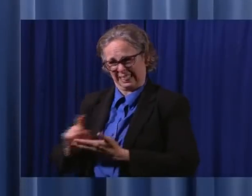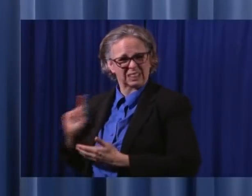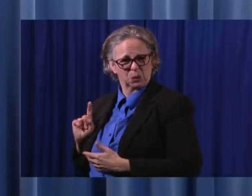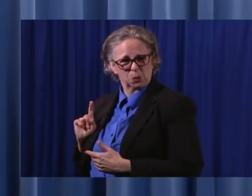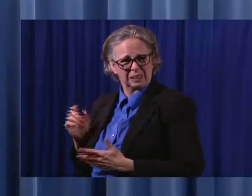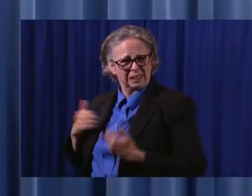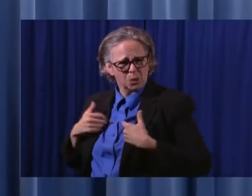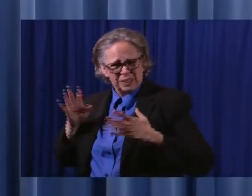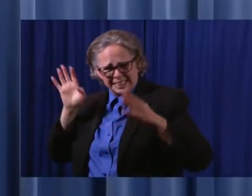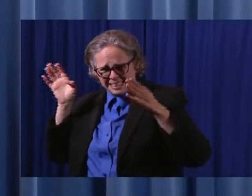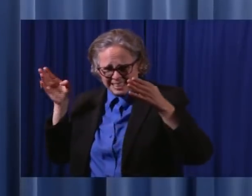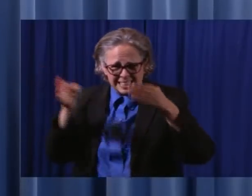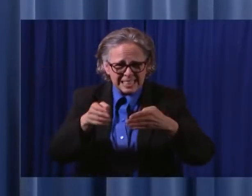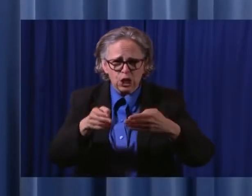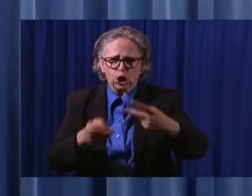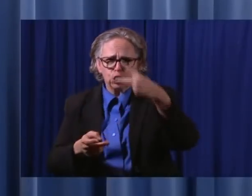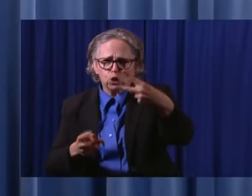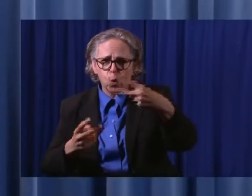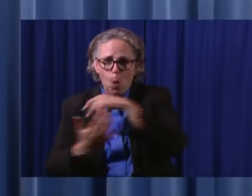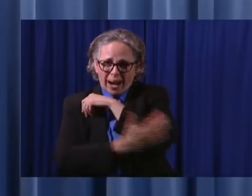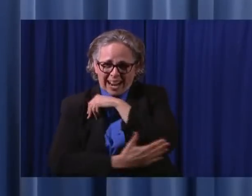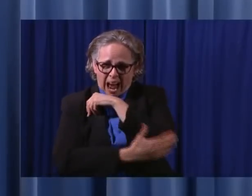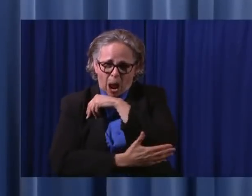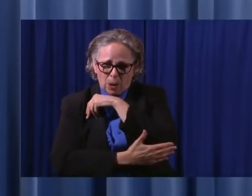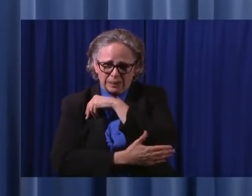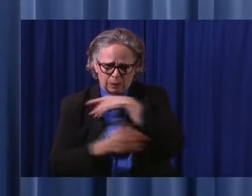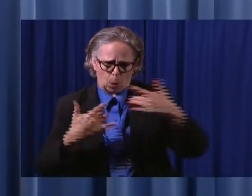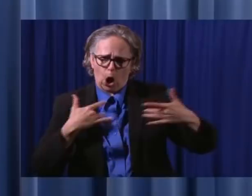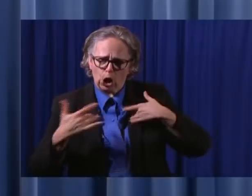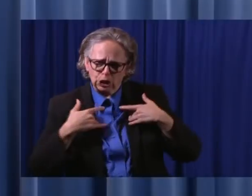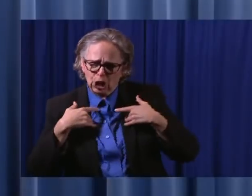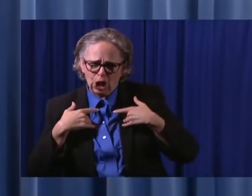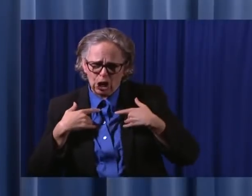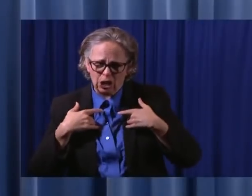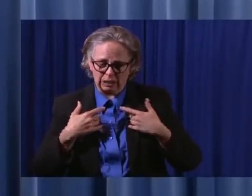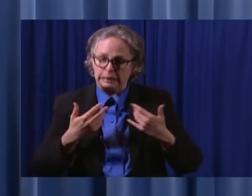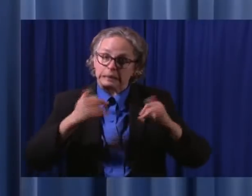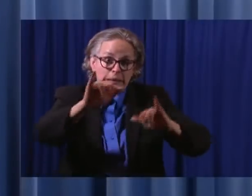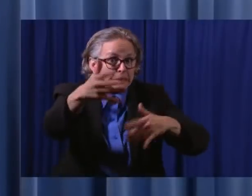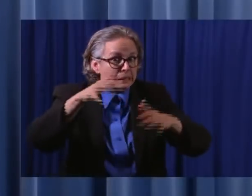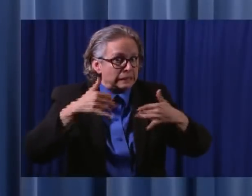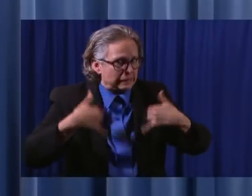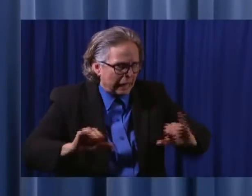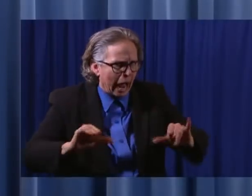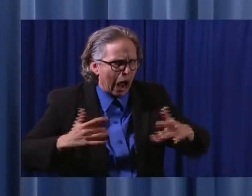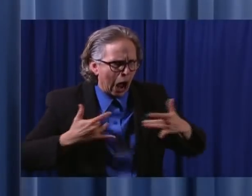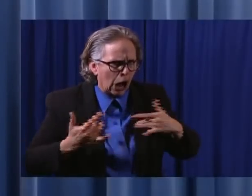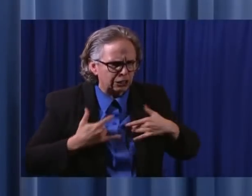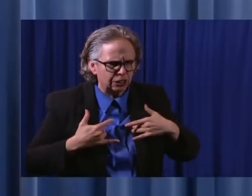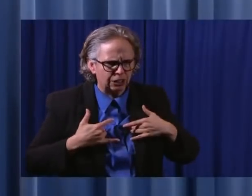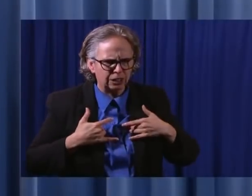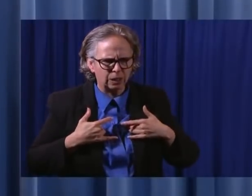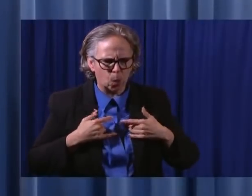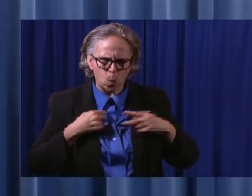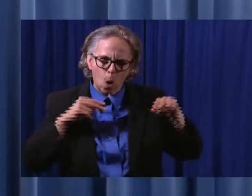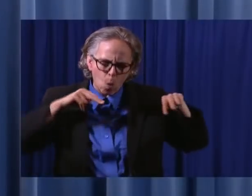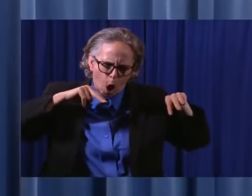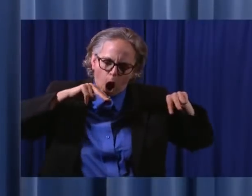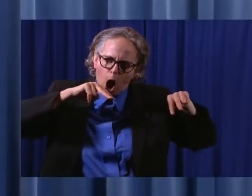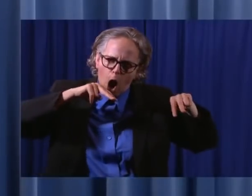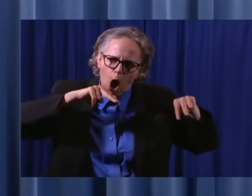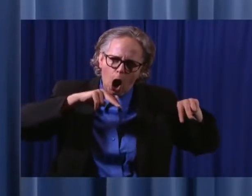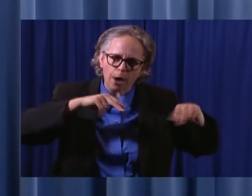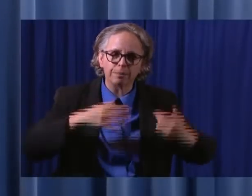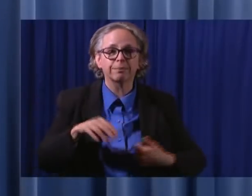particularly concerned about, and we remain concerned, kind of on alert. And that is Hamilton